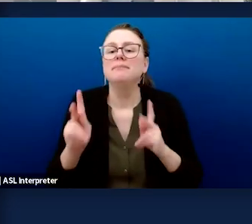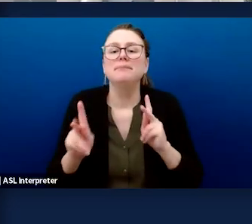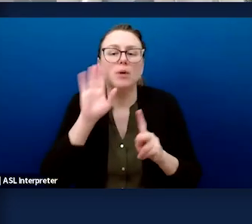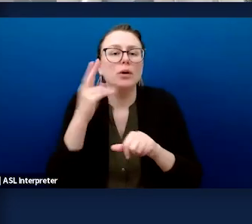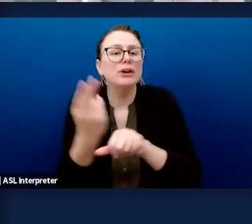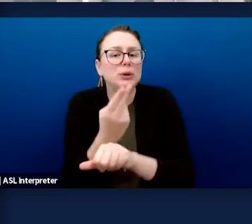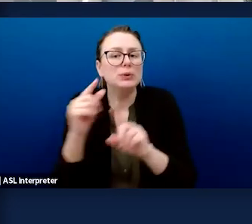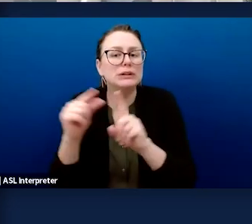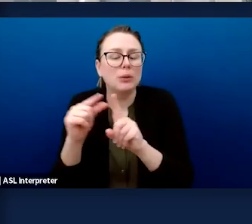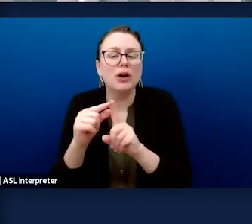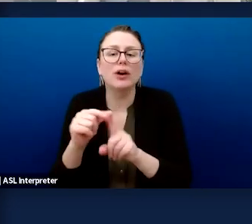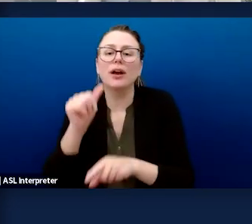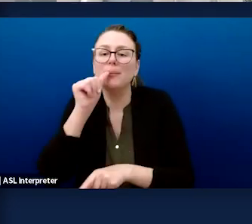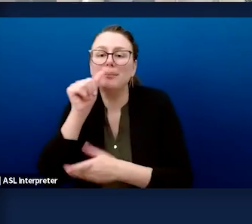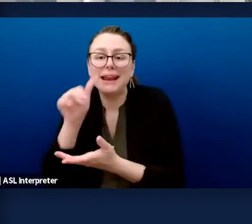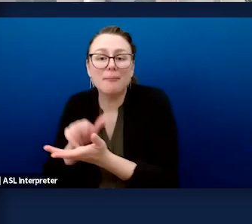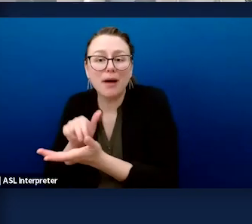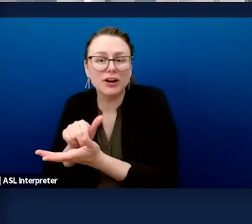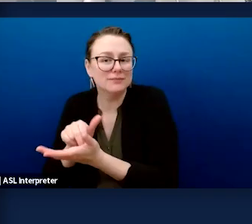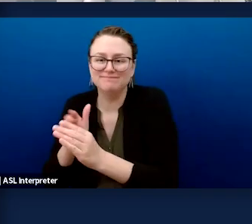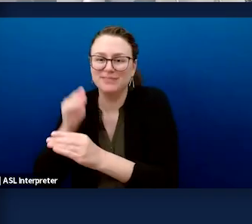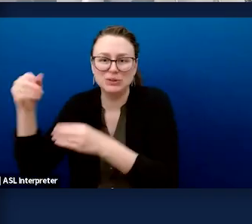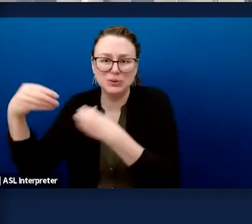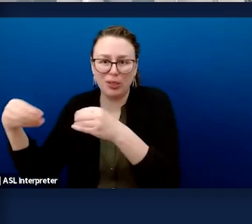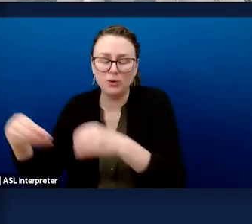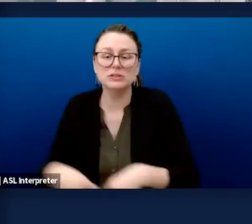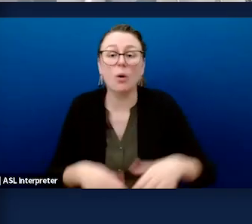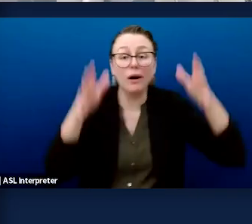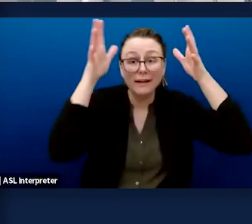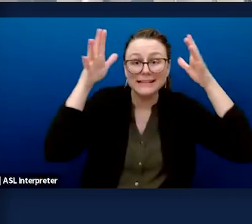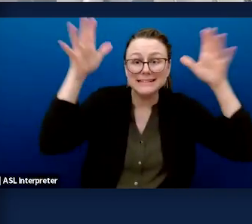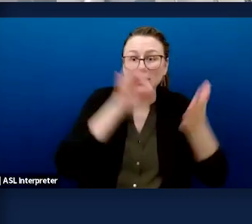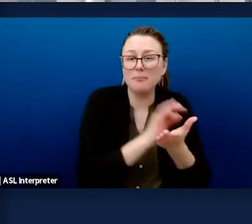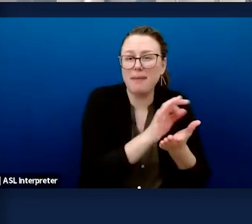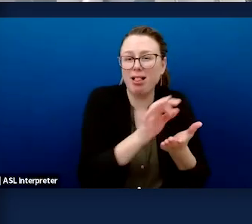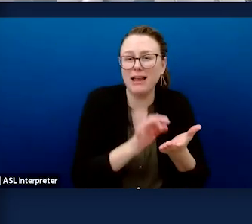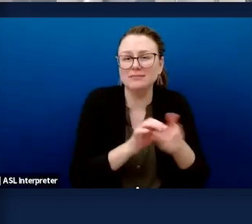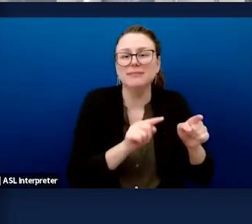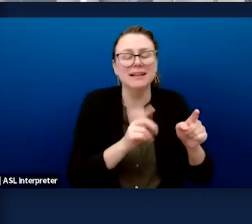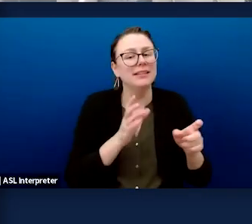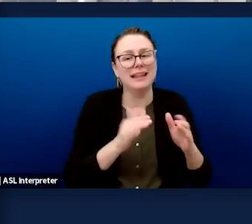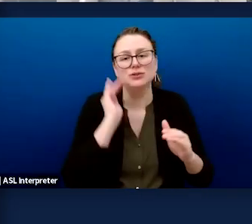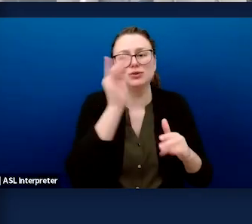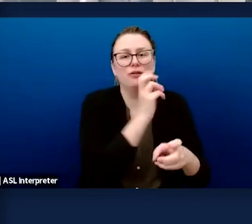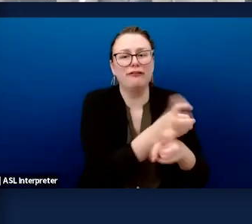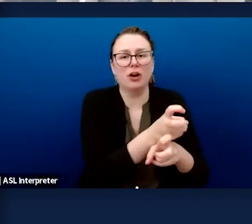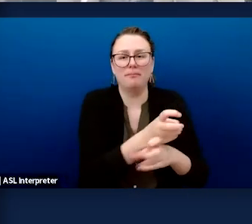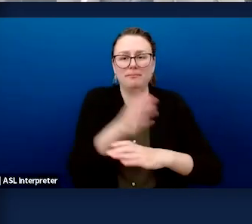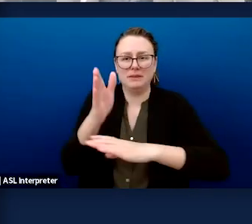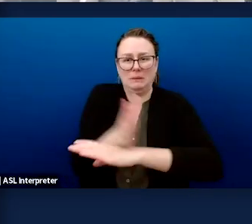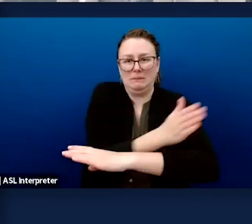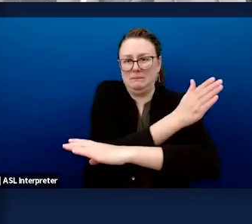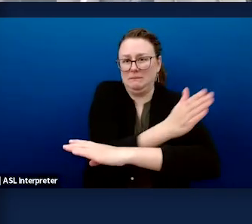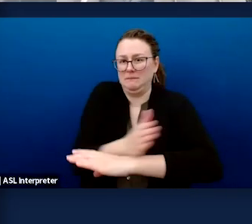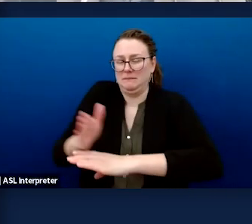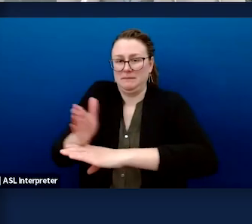stool or deer pellet like stool, and that's one of the ways that we describe things. And I don't know about anybody